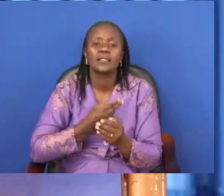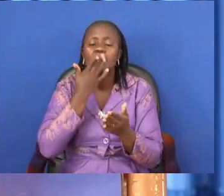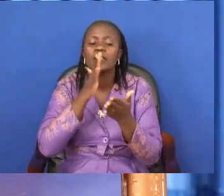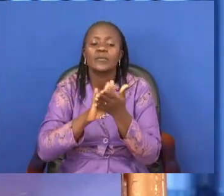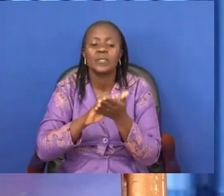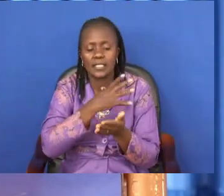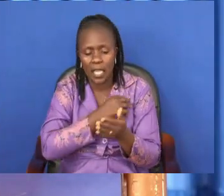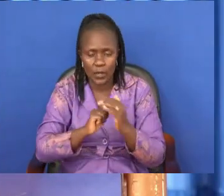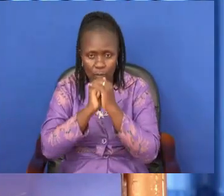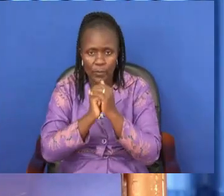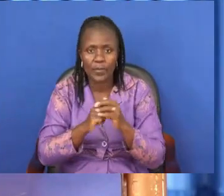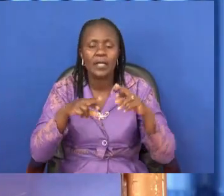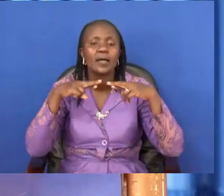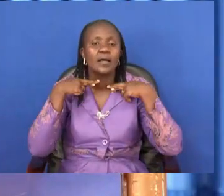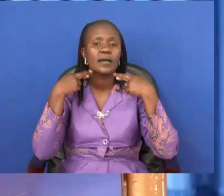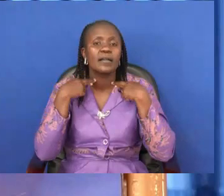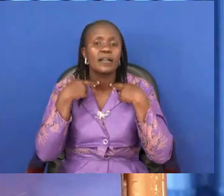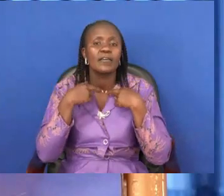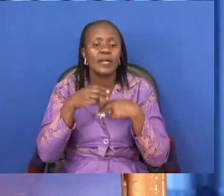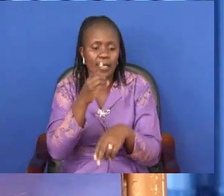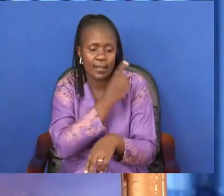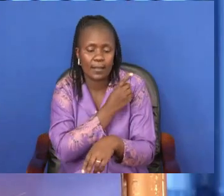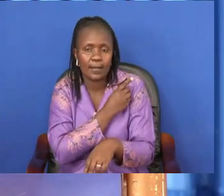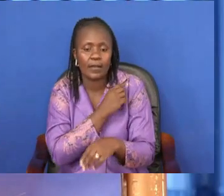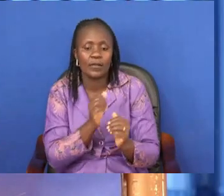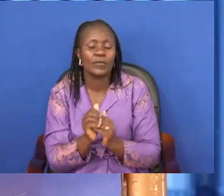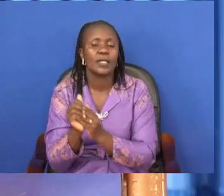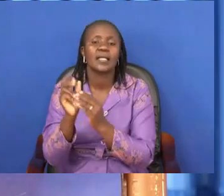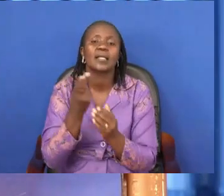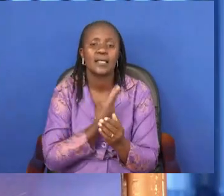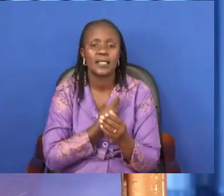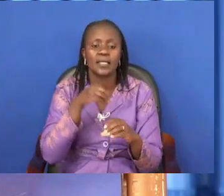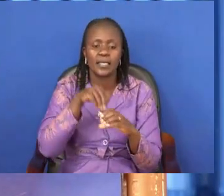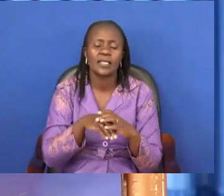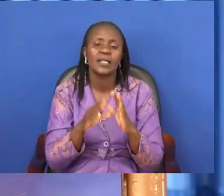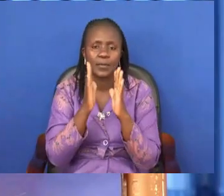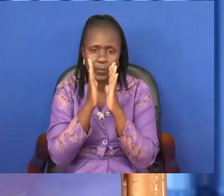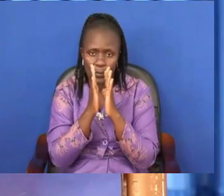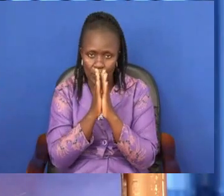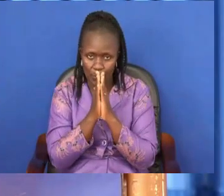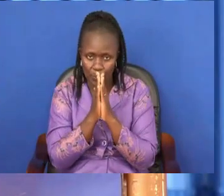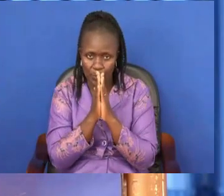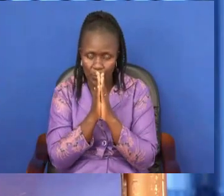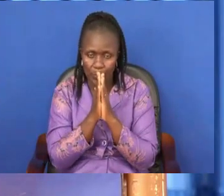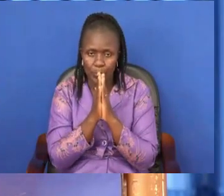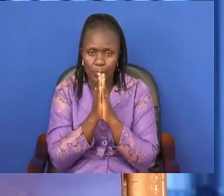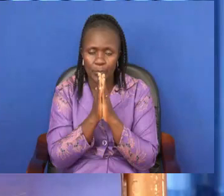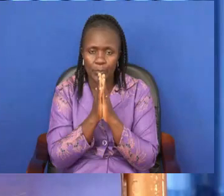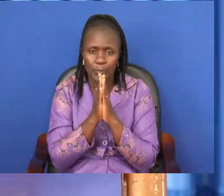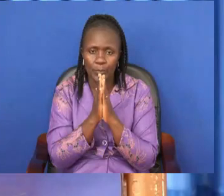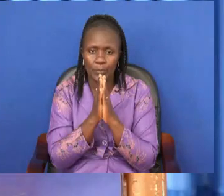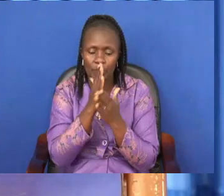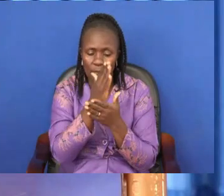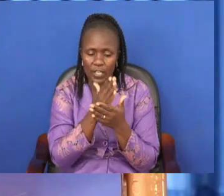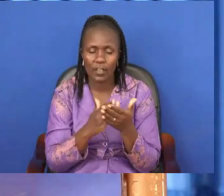and worship, and Reverend David Nganga will lead us in the part of interceding on